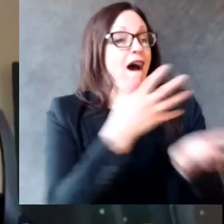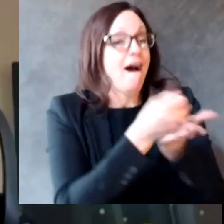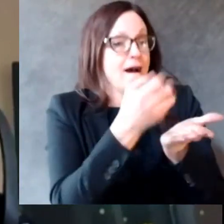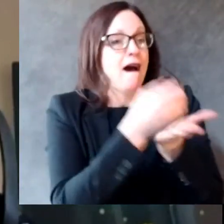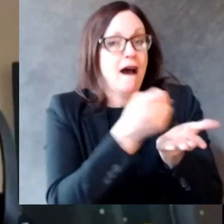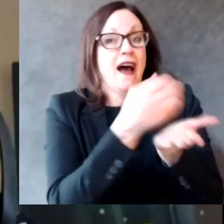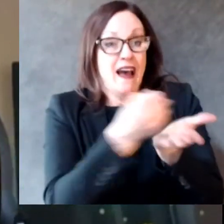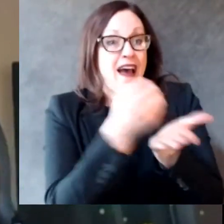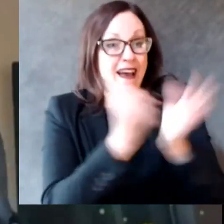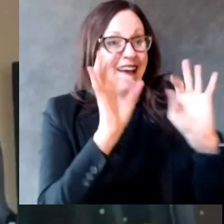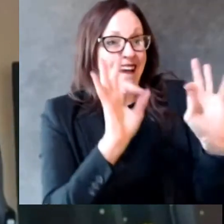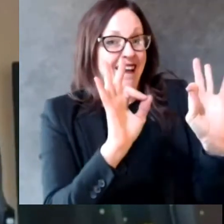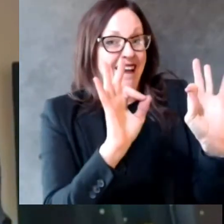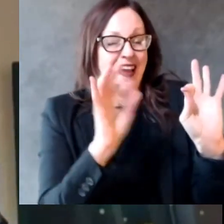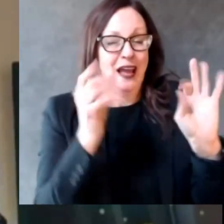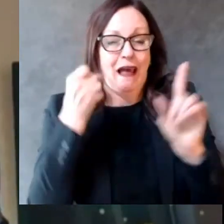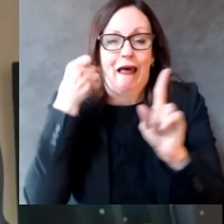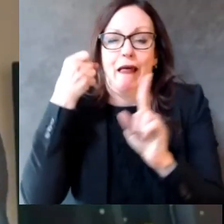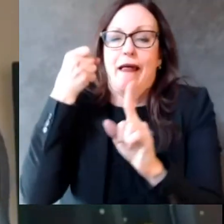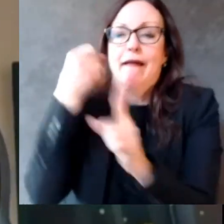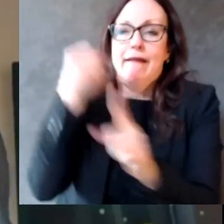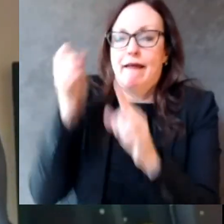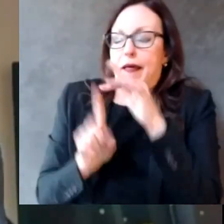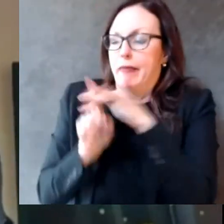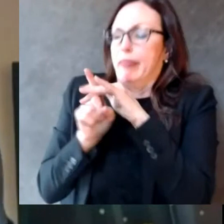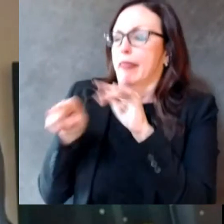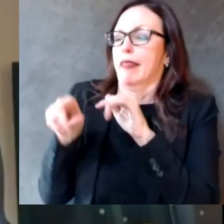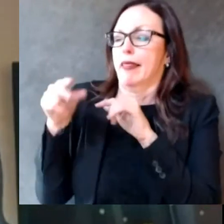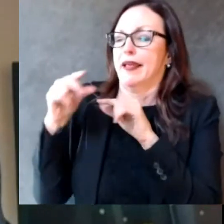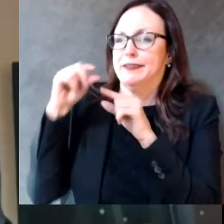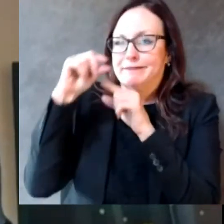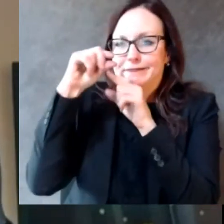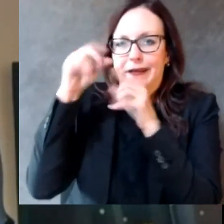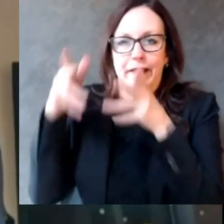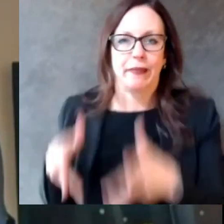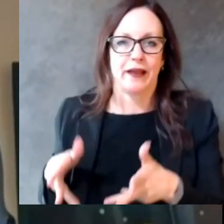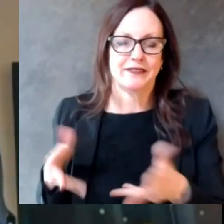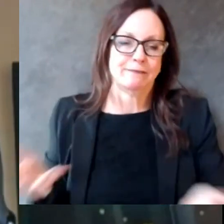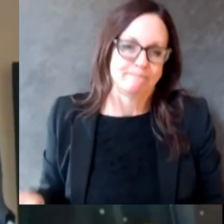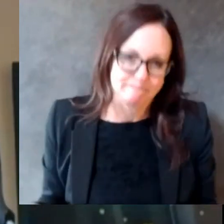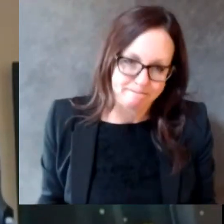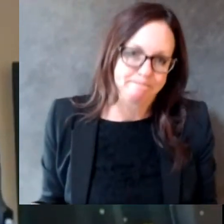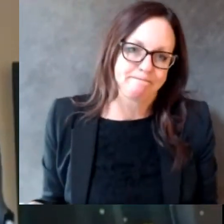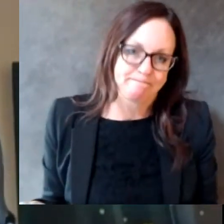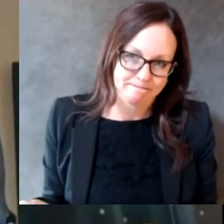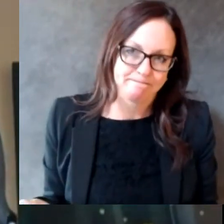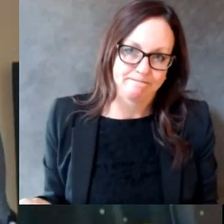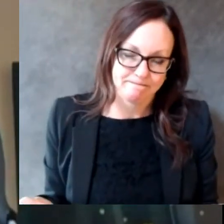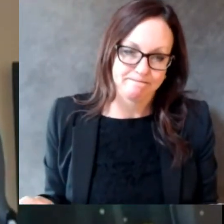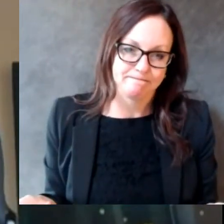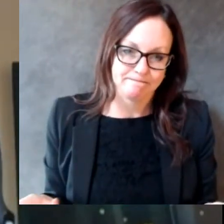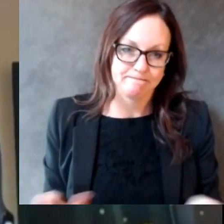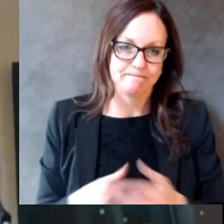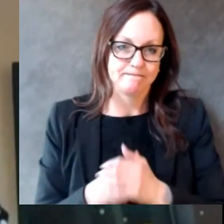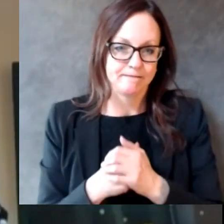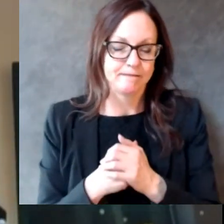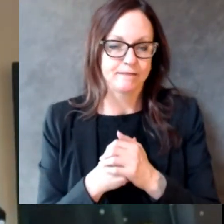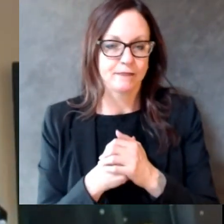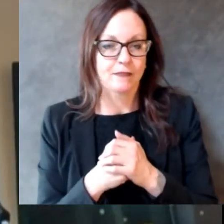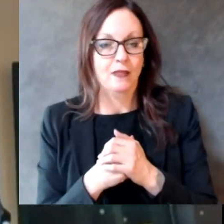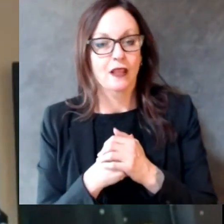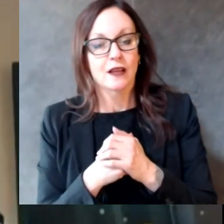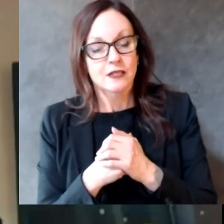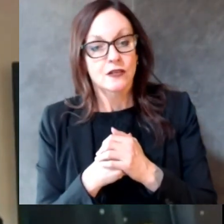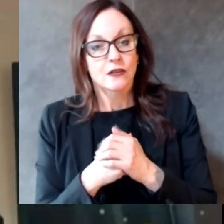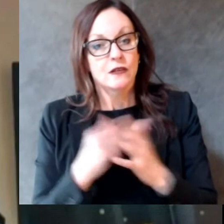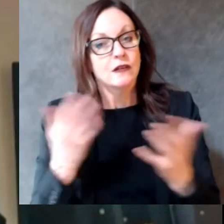consulted with CDC about this, is what's most important is that we don't miss any opportunities to get a vaccine into